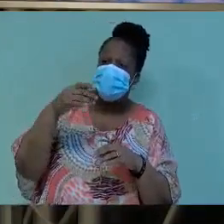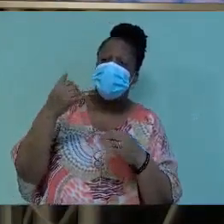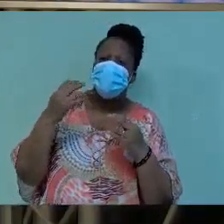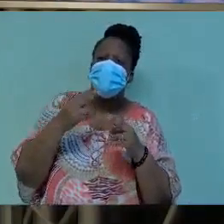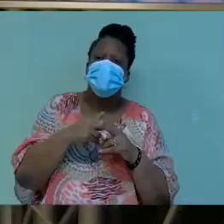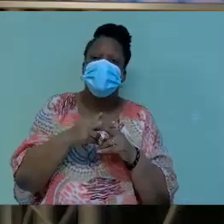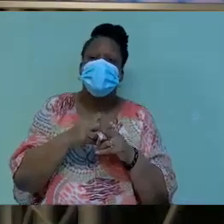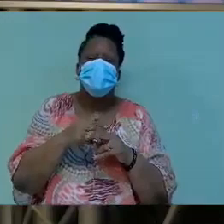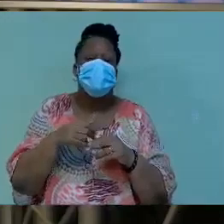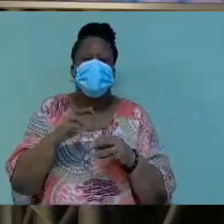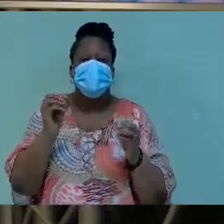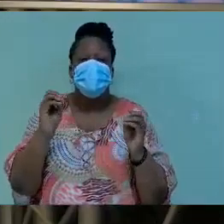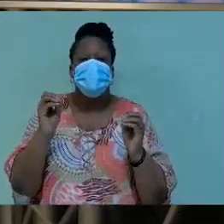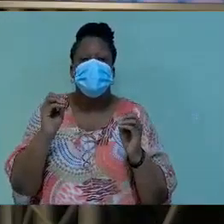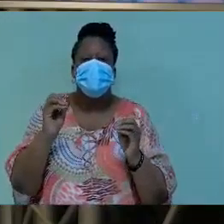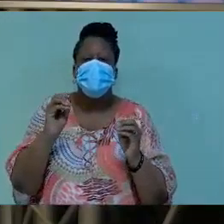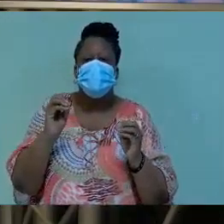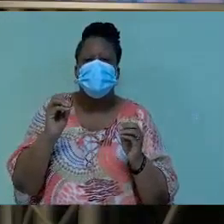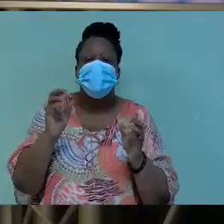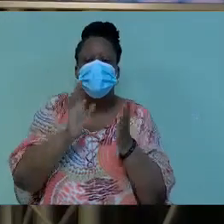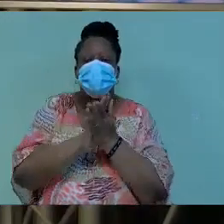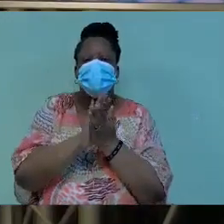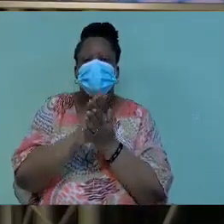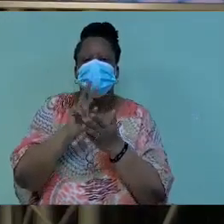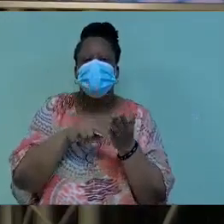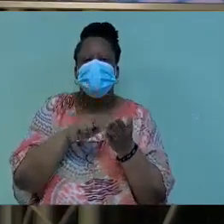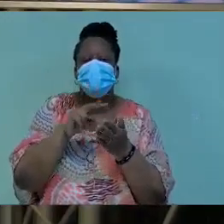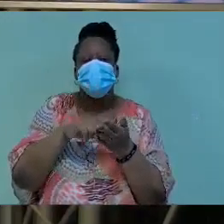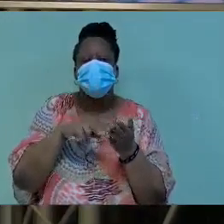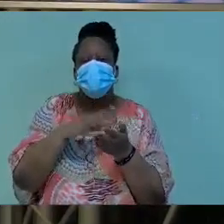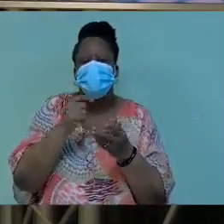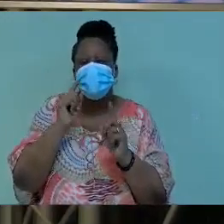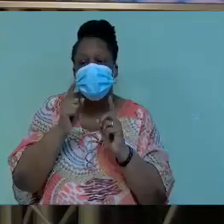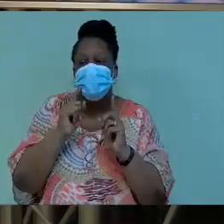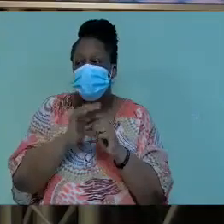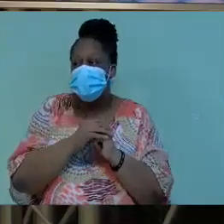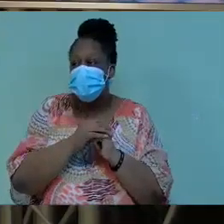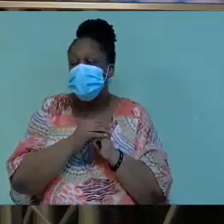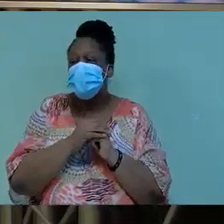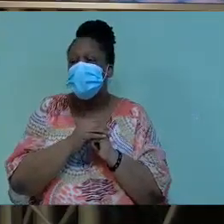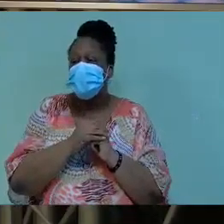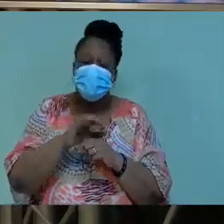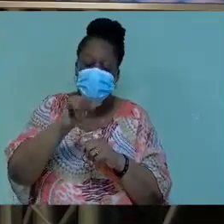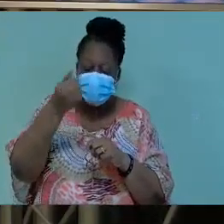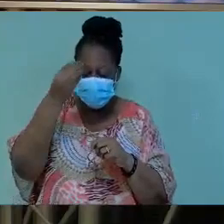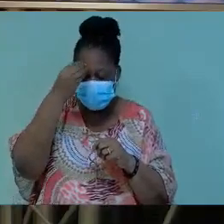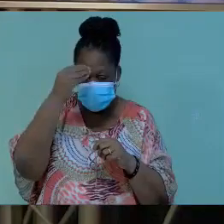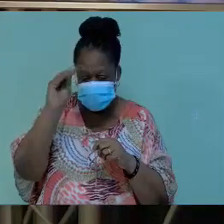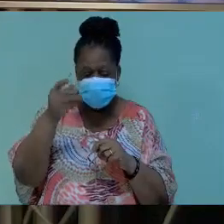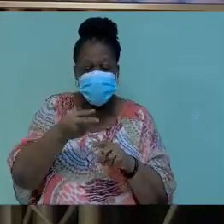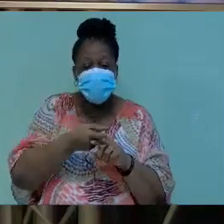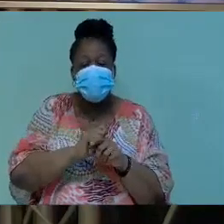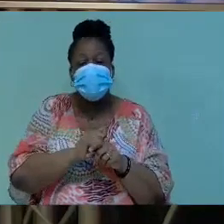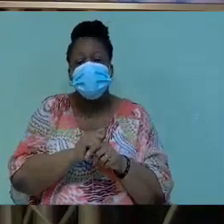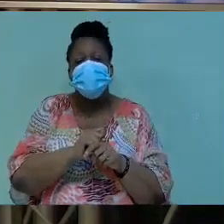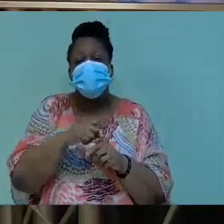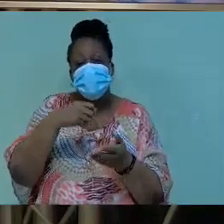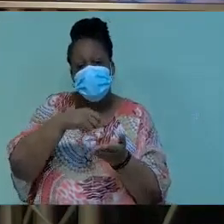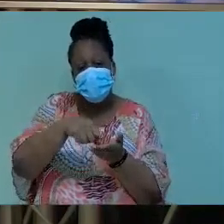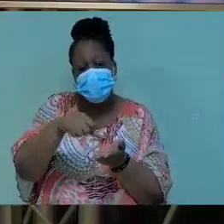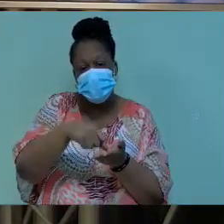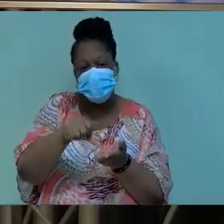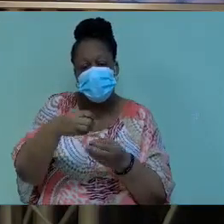very good. Mr. Levi Bradshaw, the Accountant General in the Ministry of Finance, thank you, sir, for your